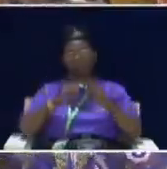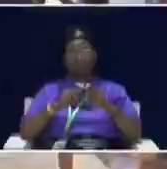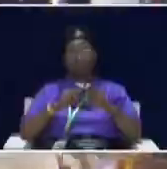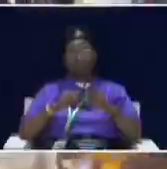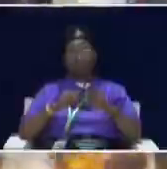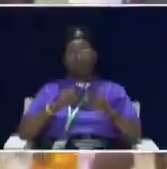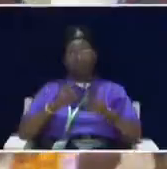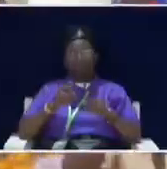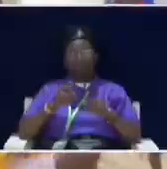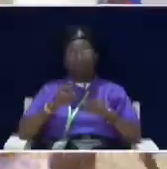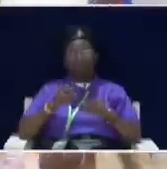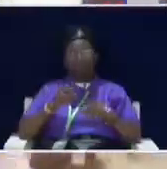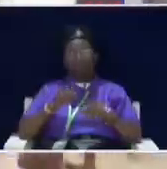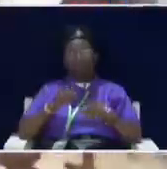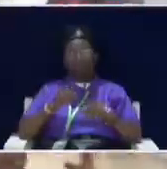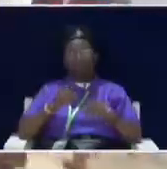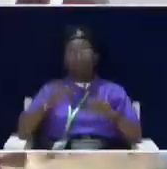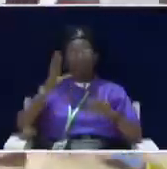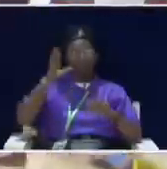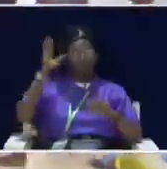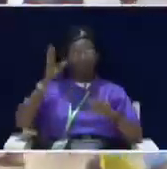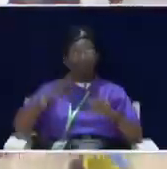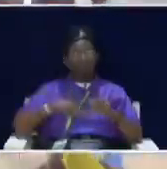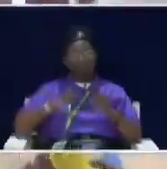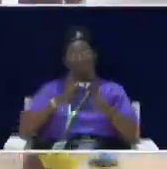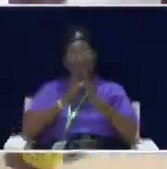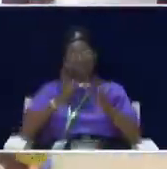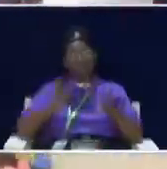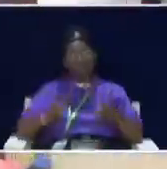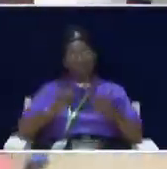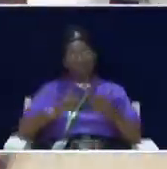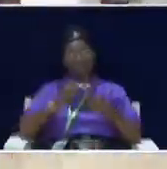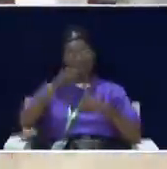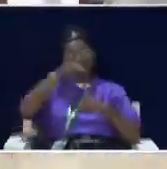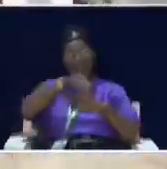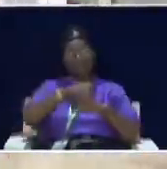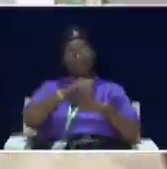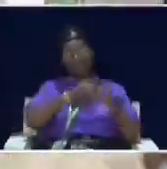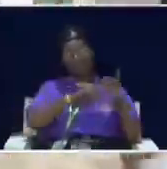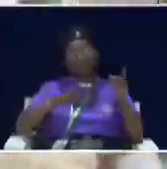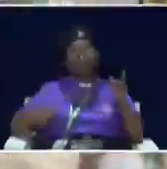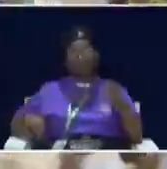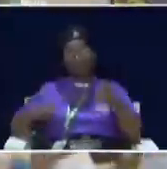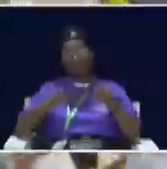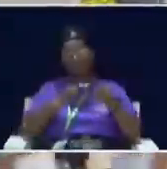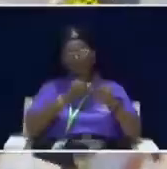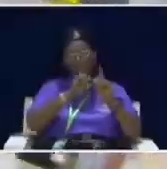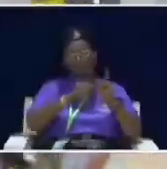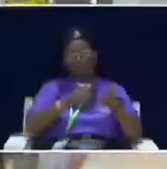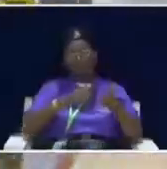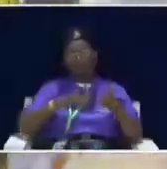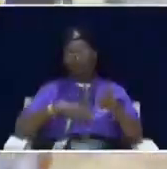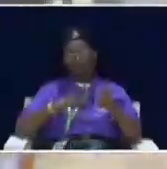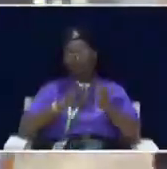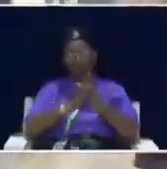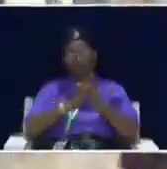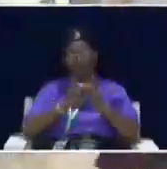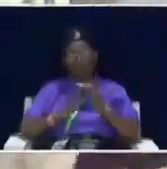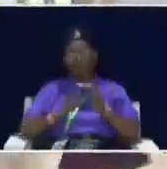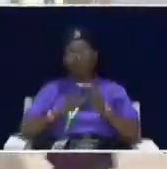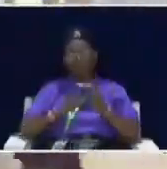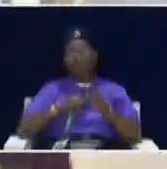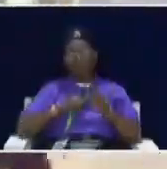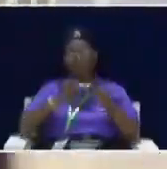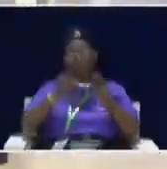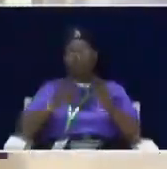Hear my cry tonight, Lord. Answer my prayer. Yes, it down will bury me. I want you to carry